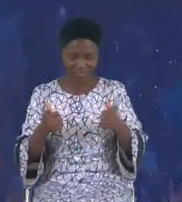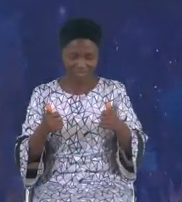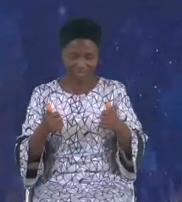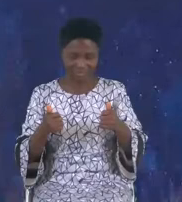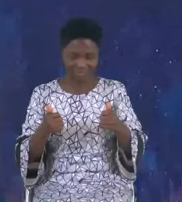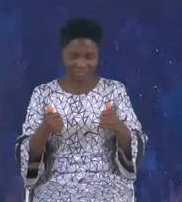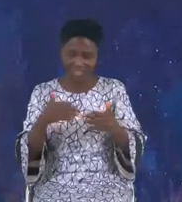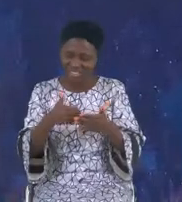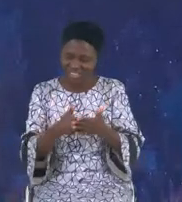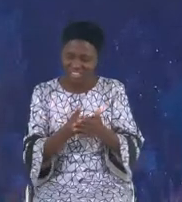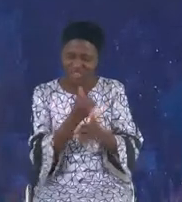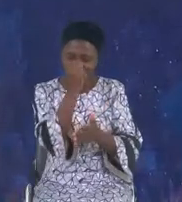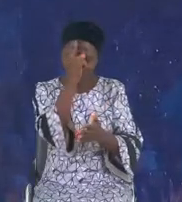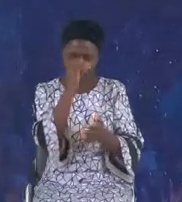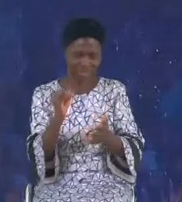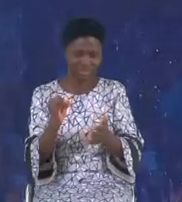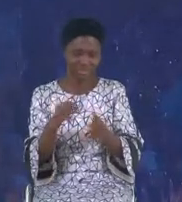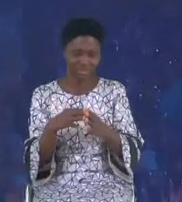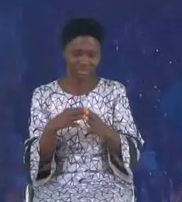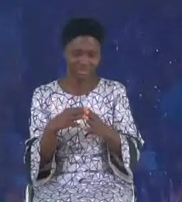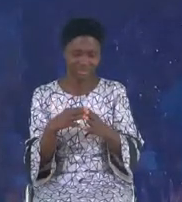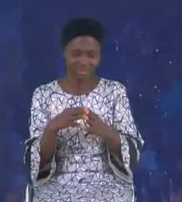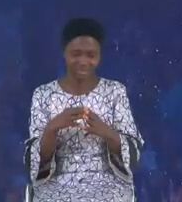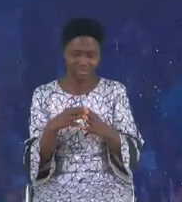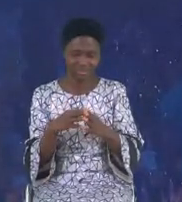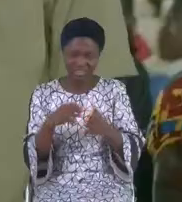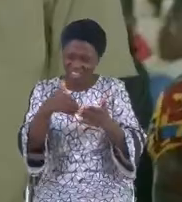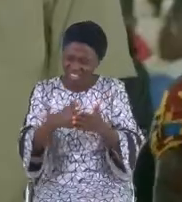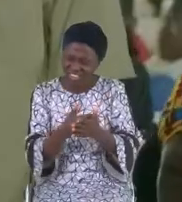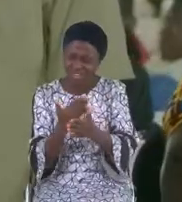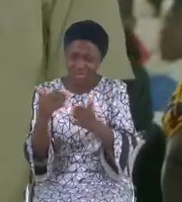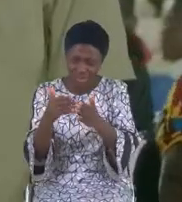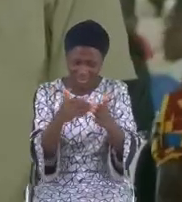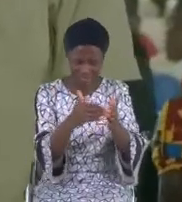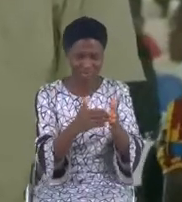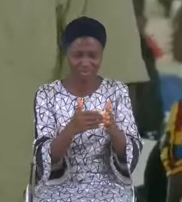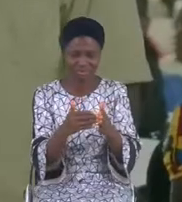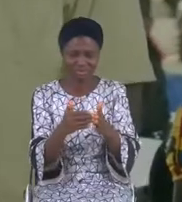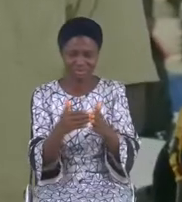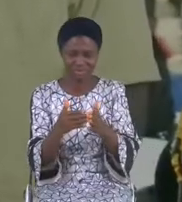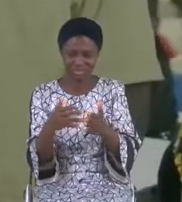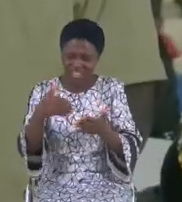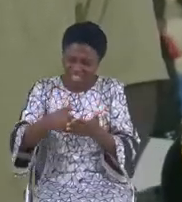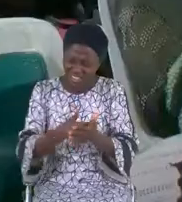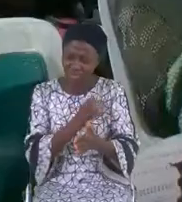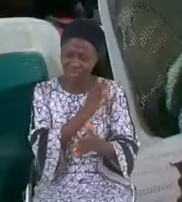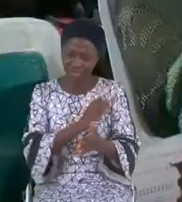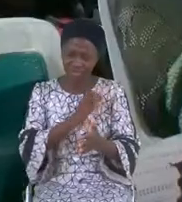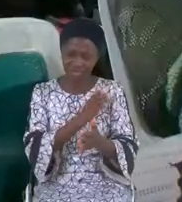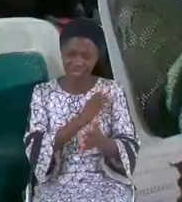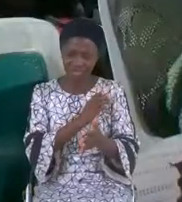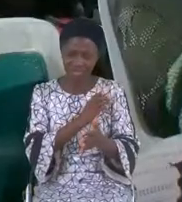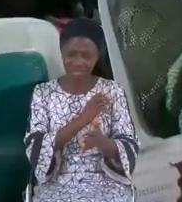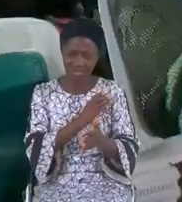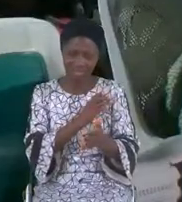New understanding, amen. New direction, amen. New character, amen.